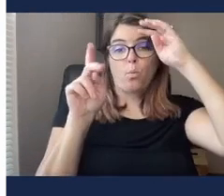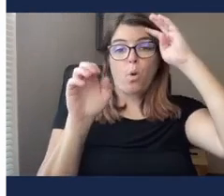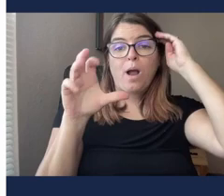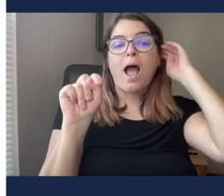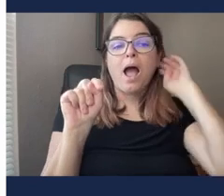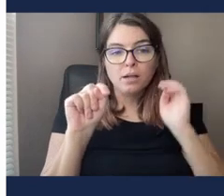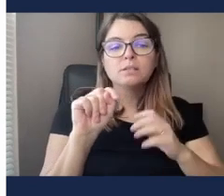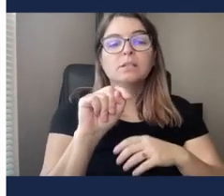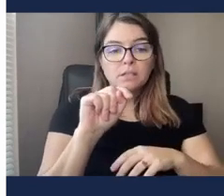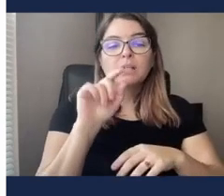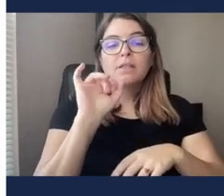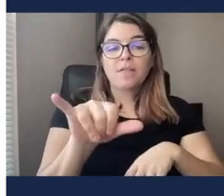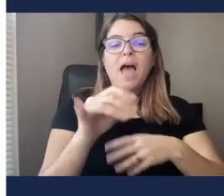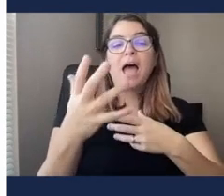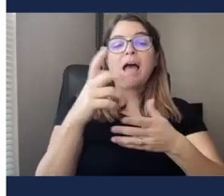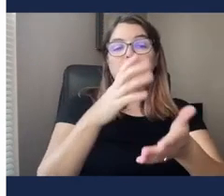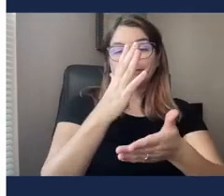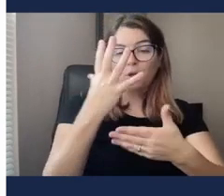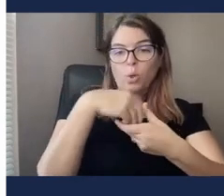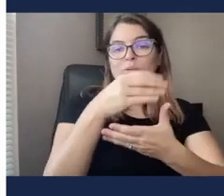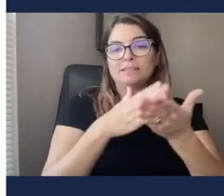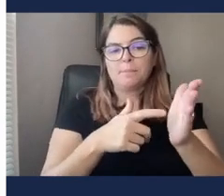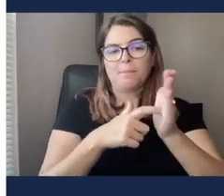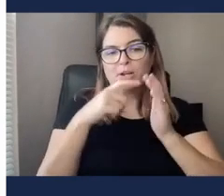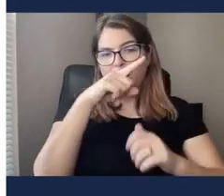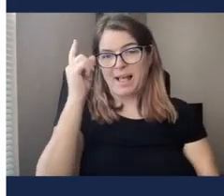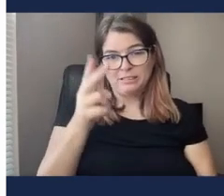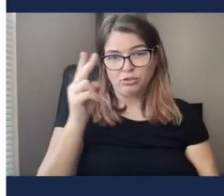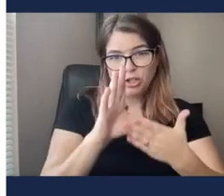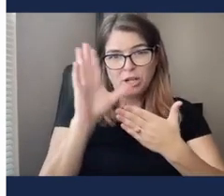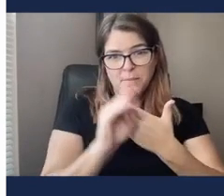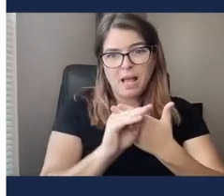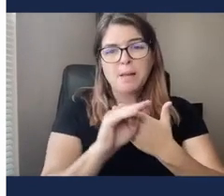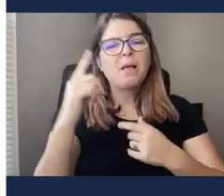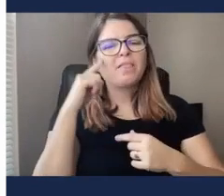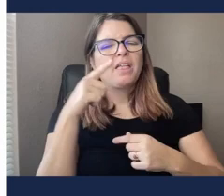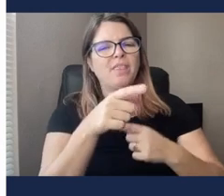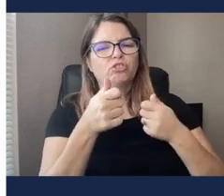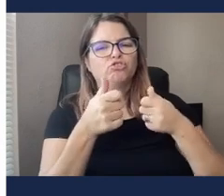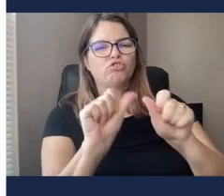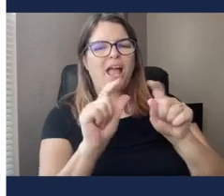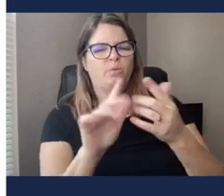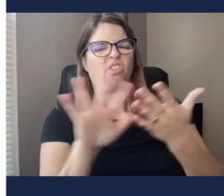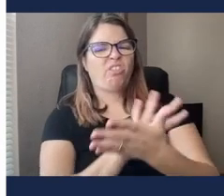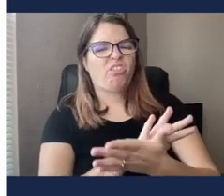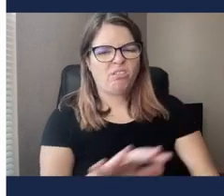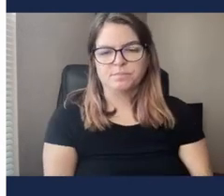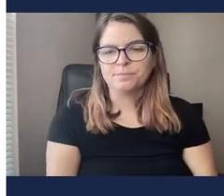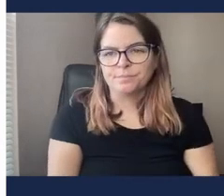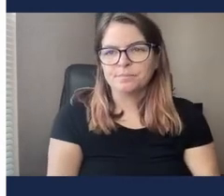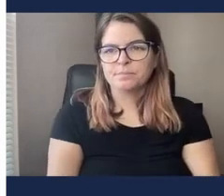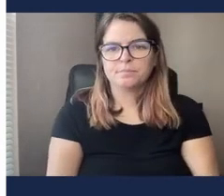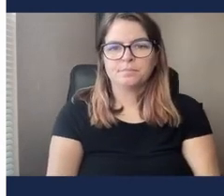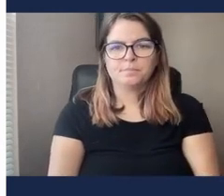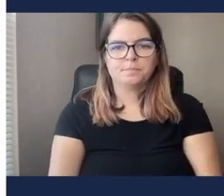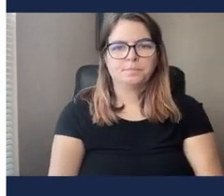history curricula, but we think that that was included mostly just to make it seem like they weren't doing what they were actually doing. Next